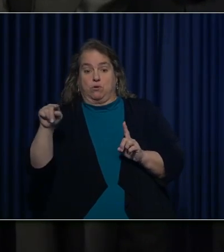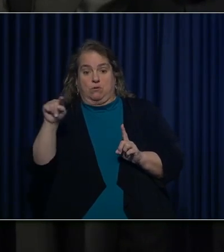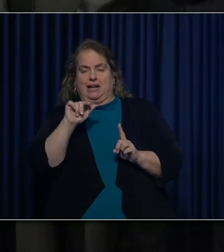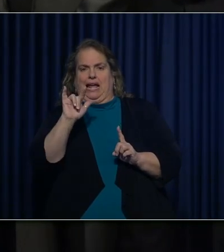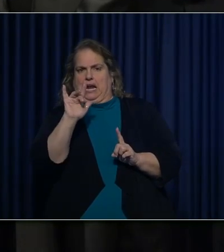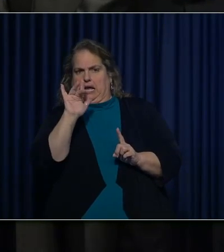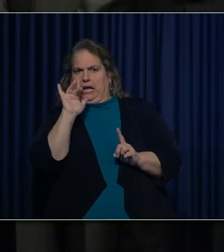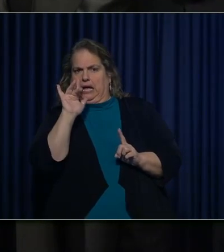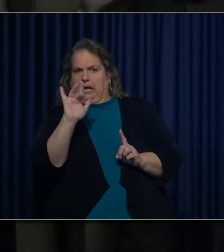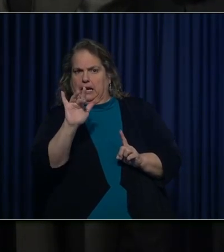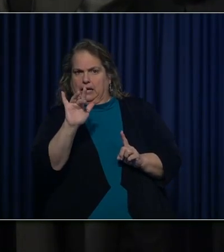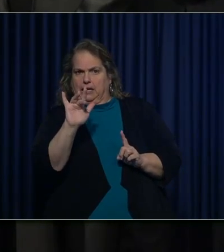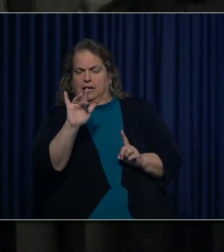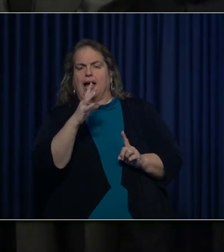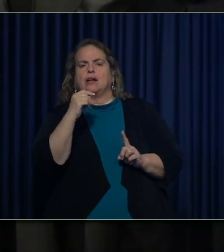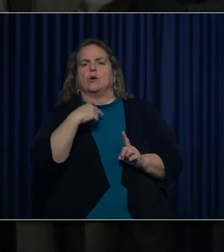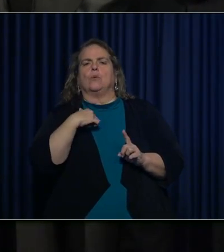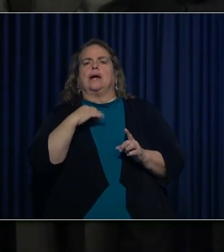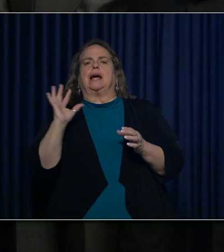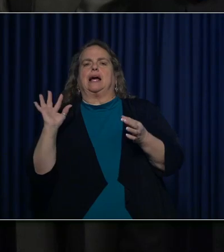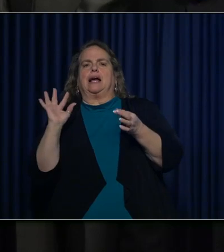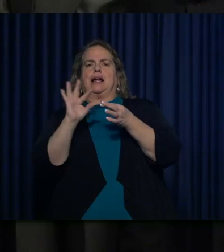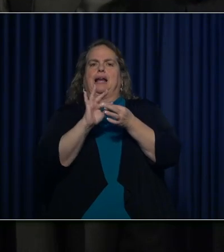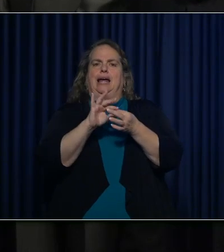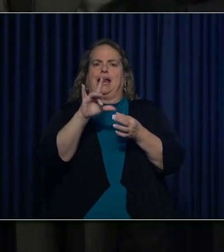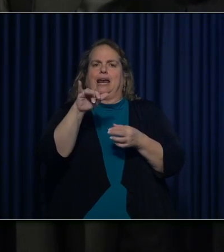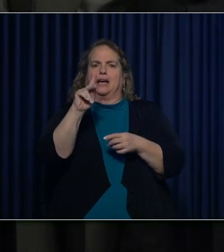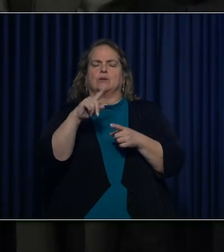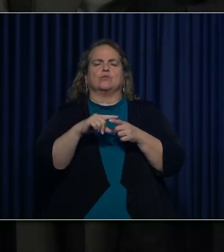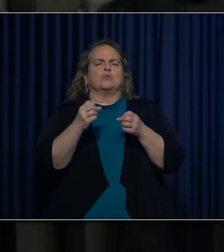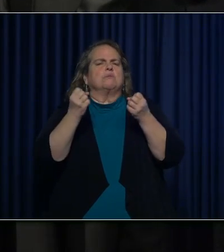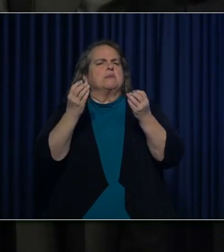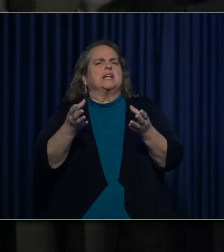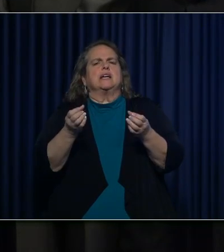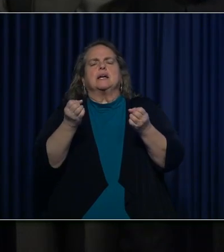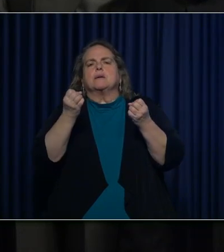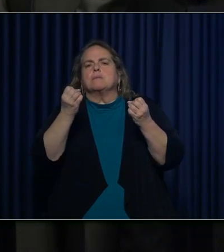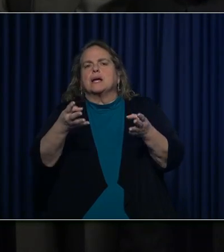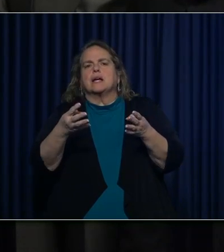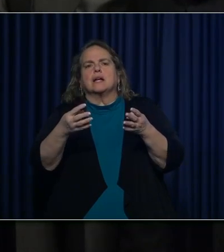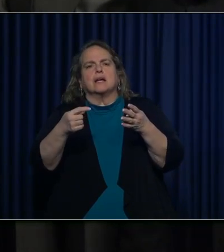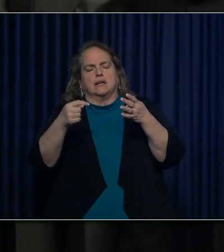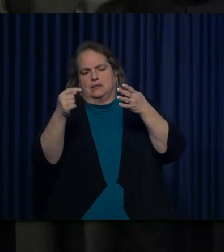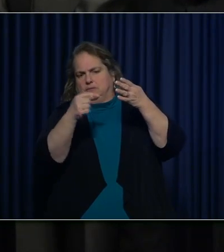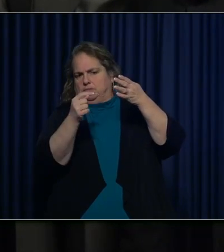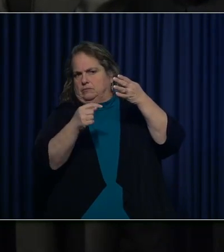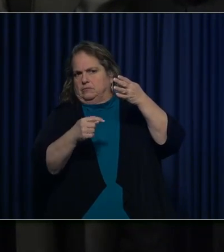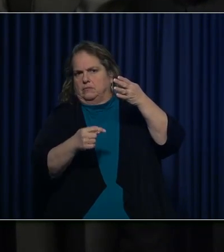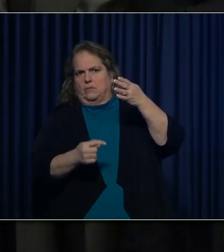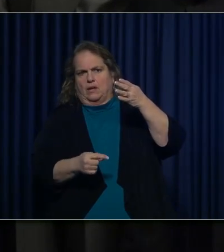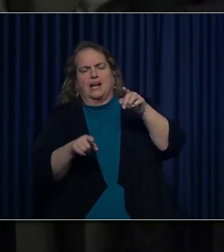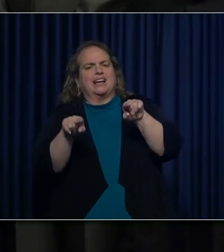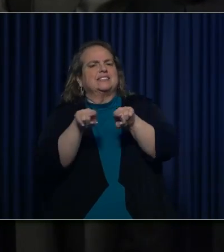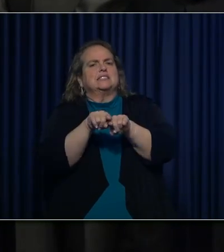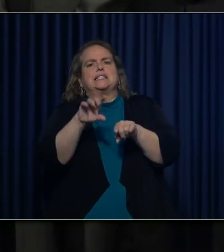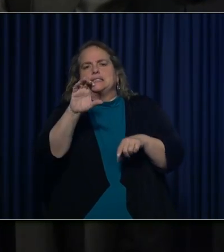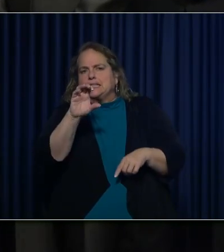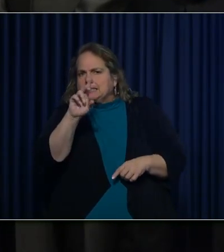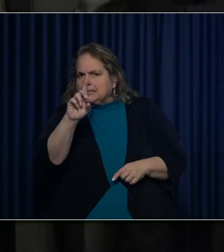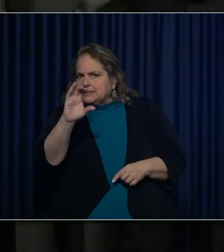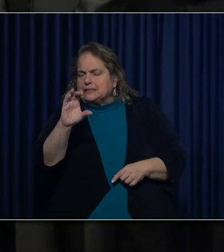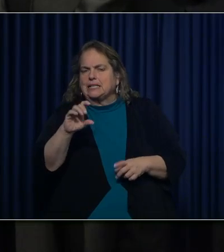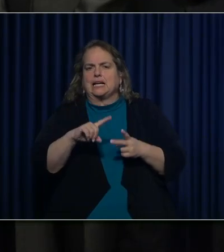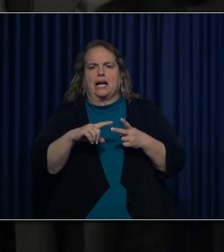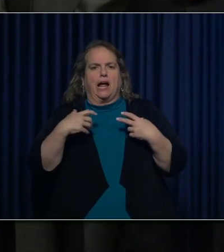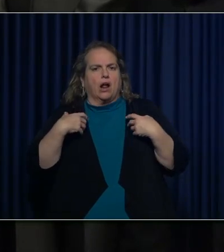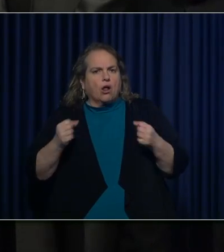there, and we have linked to many entities such as the CDC, the